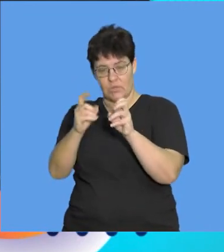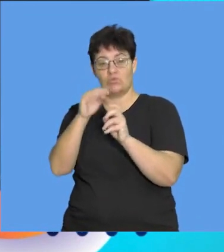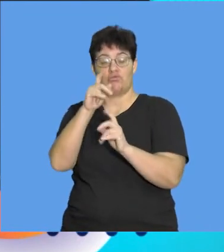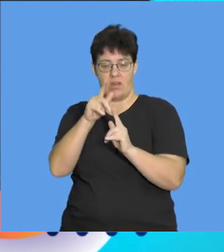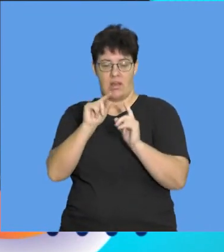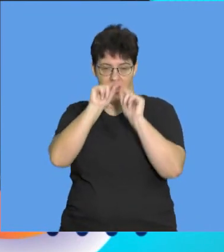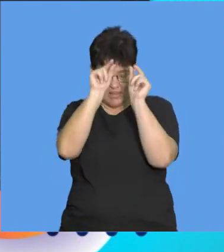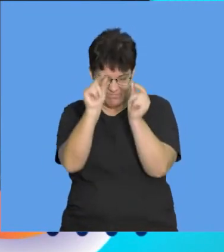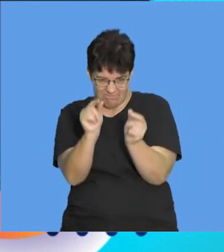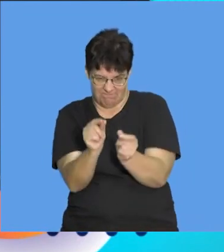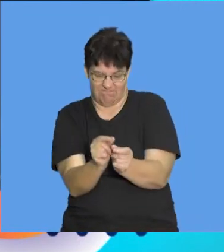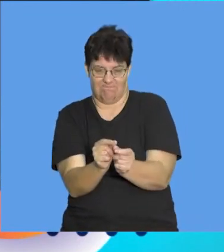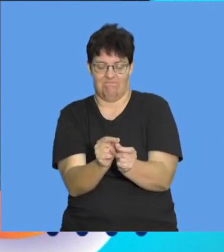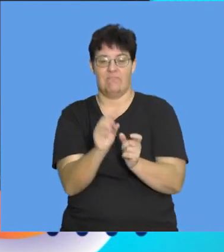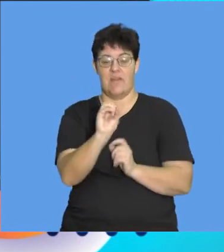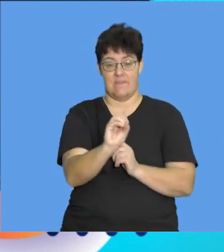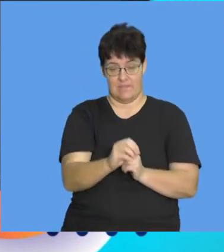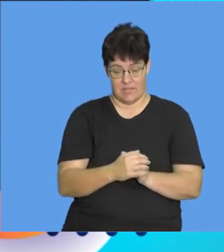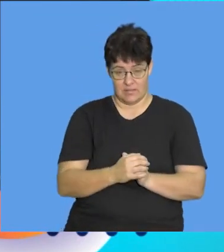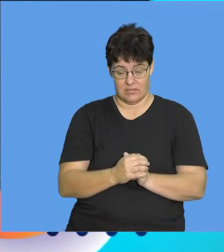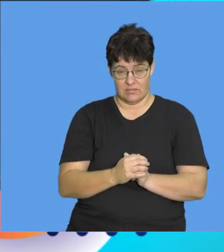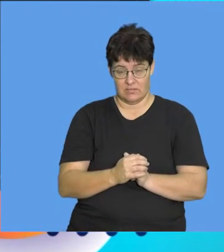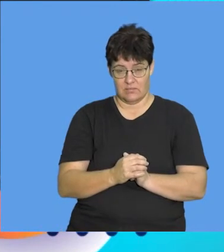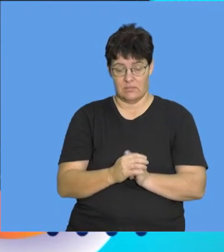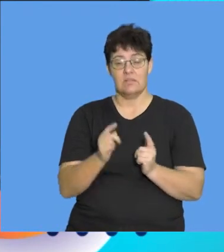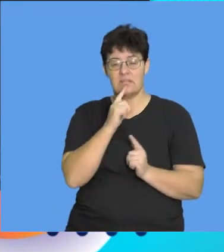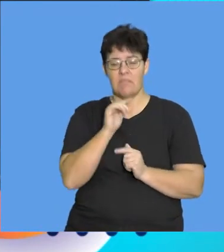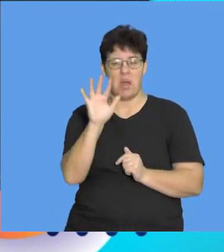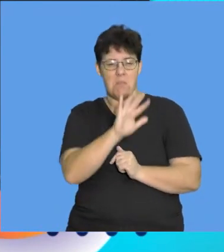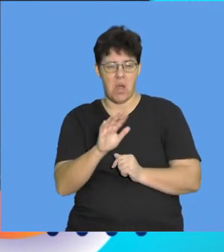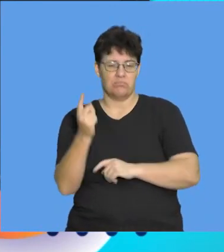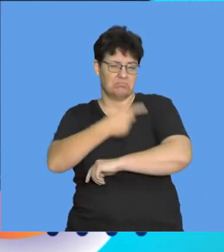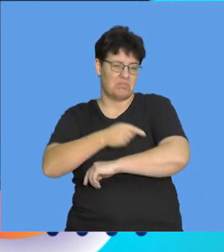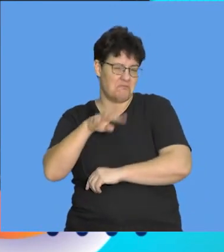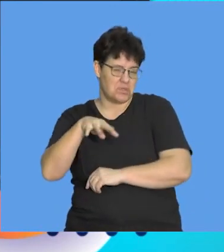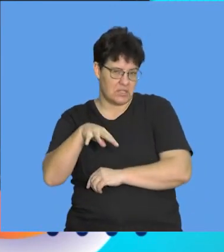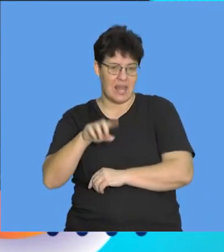the uterus. As we mentioned, around day 14, LH levels